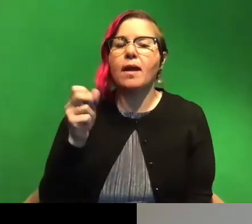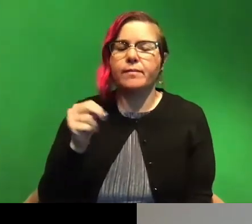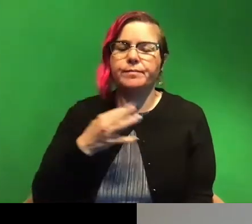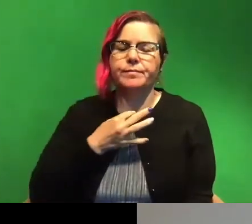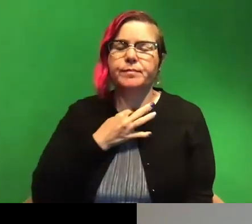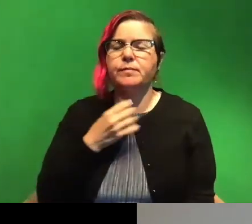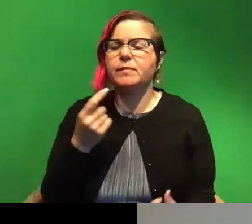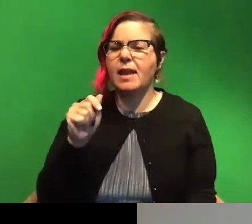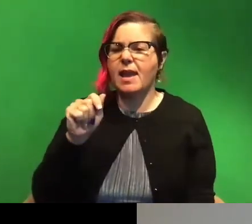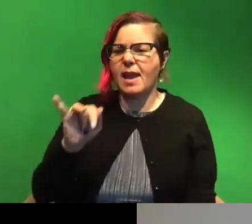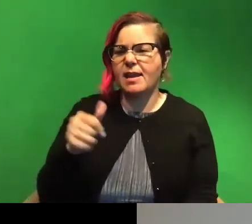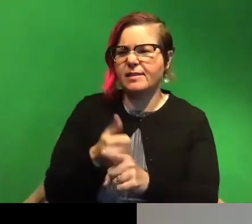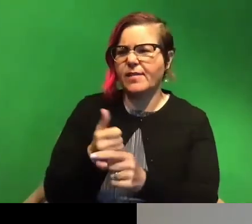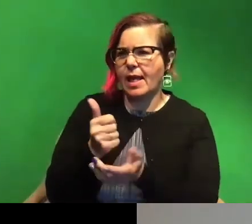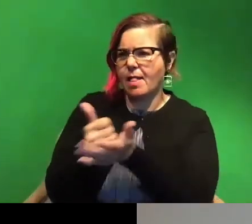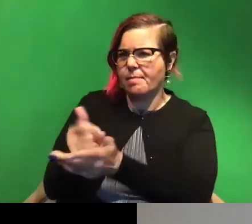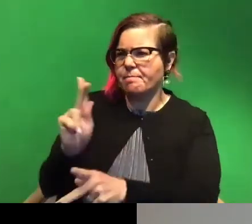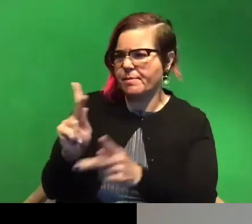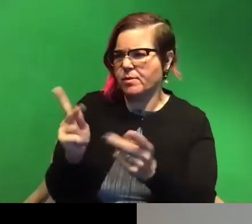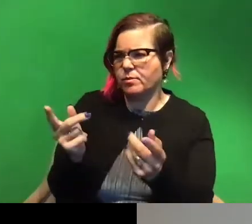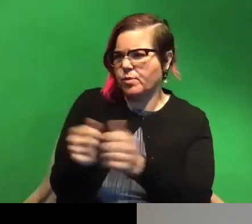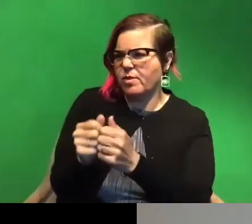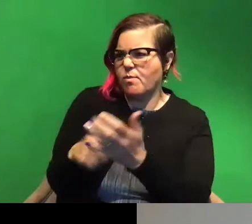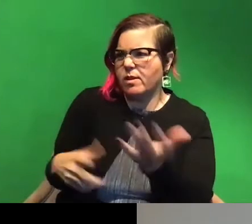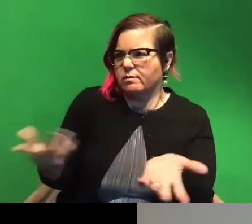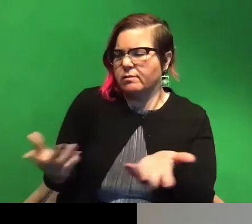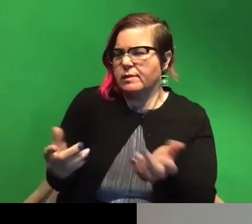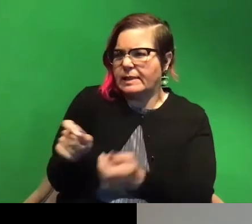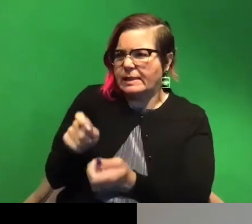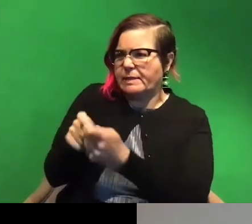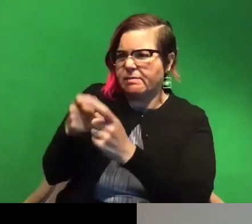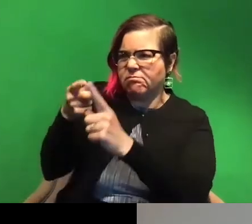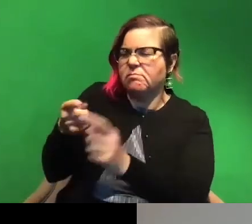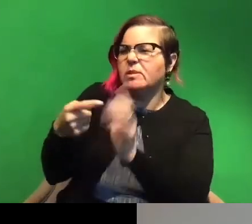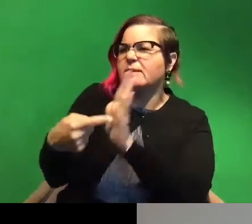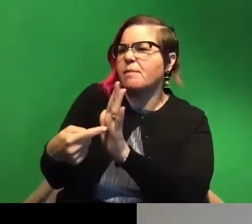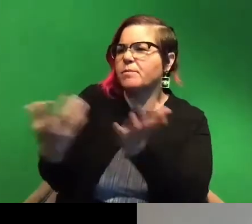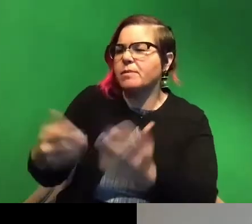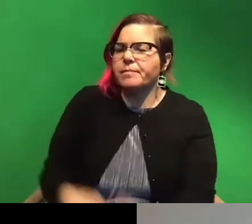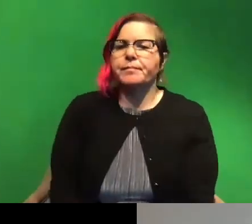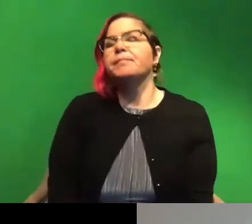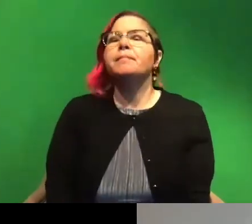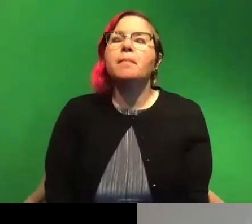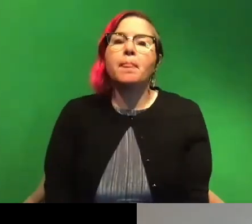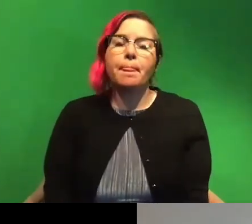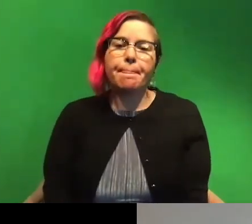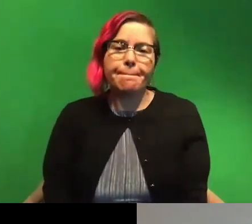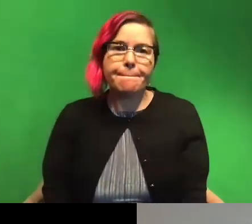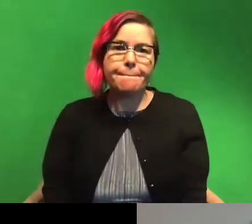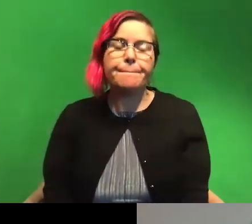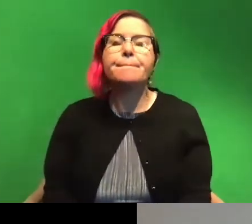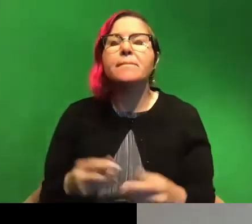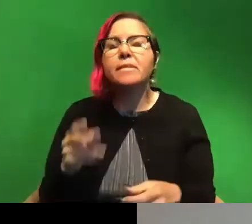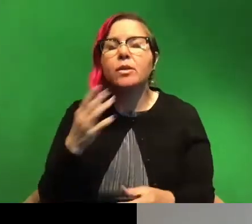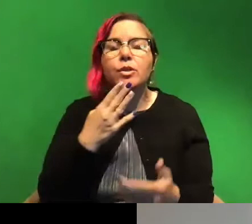can AI help people with? And like specifically, like what are some examples of ways that it can be used for